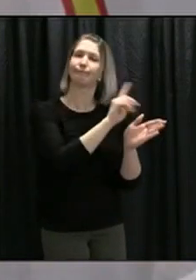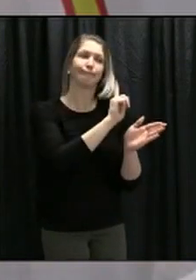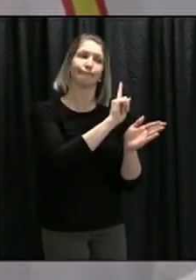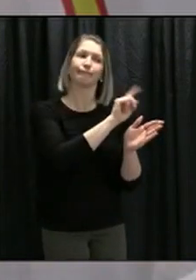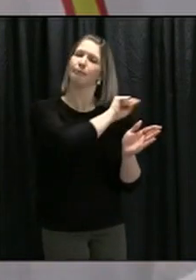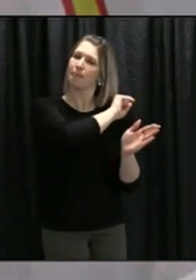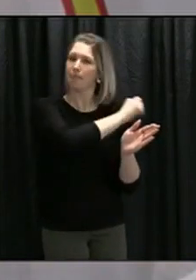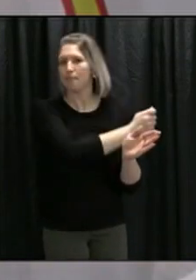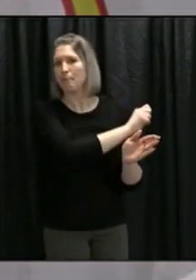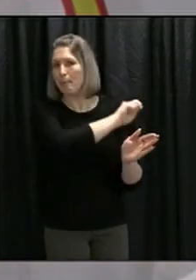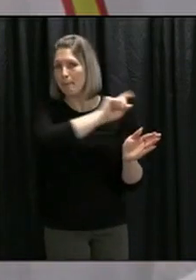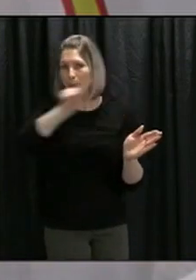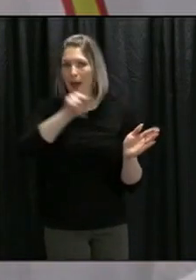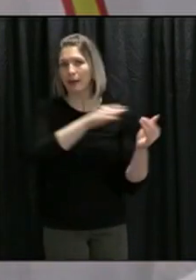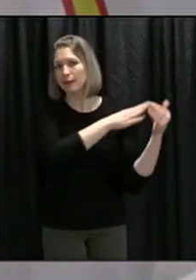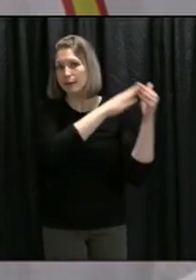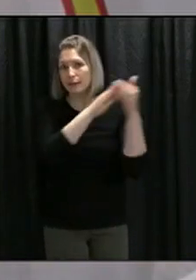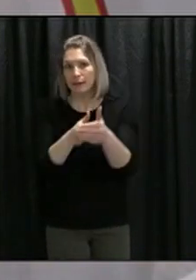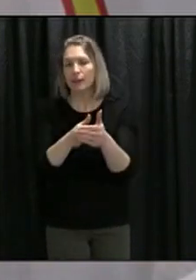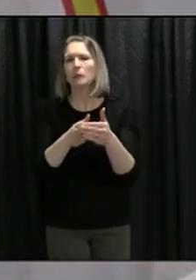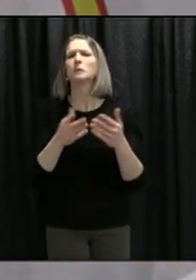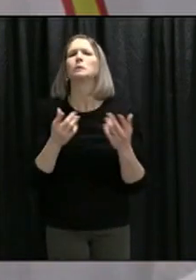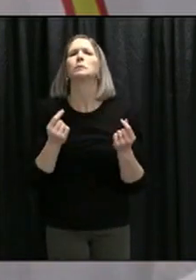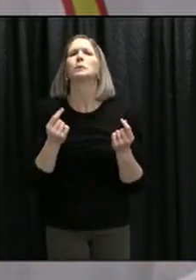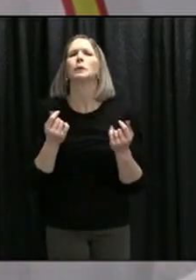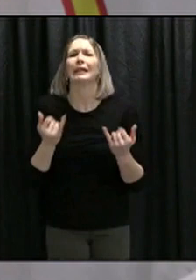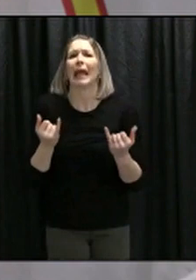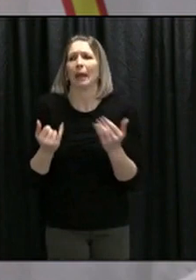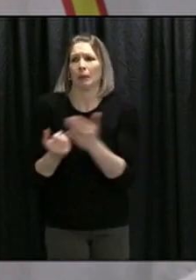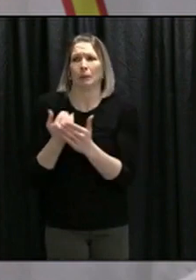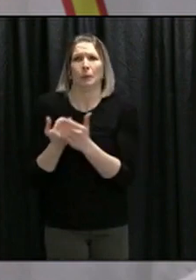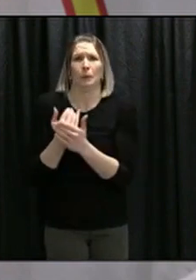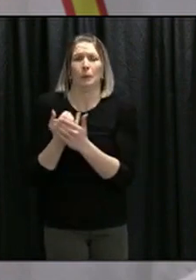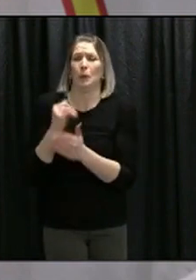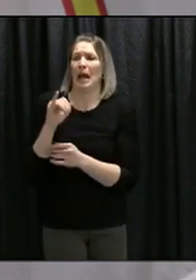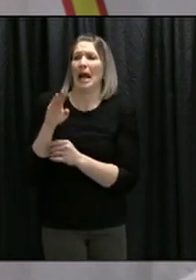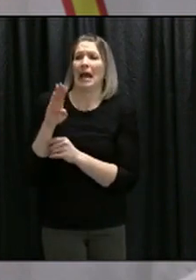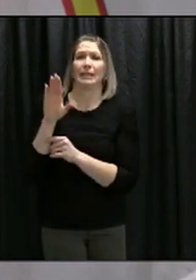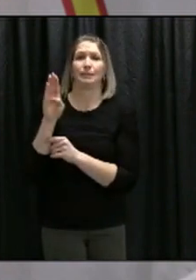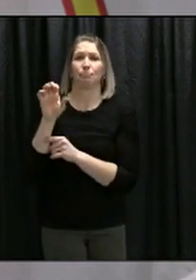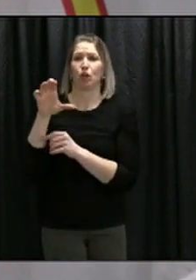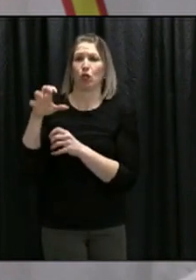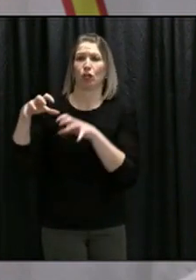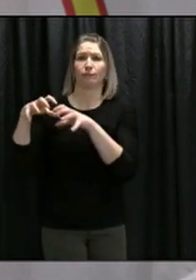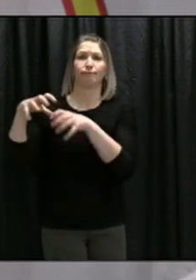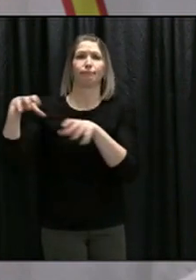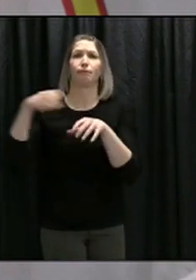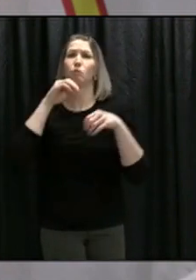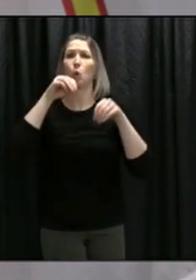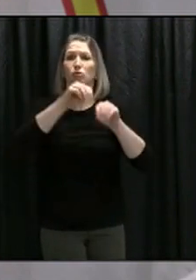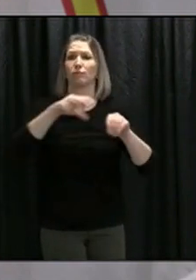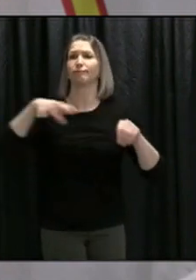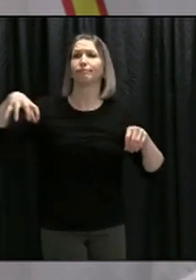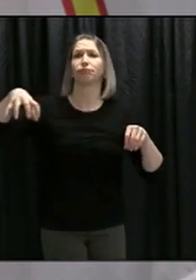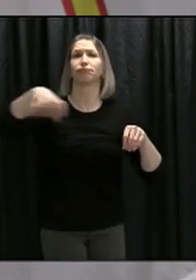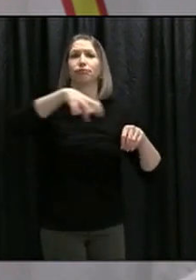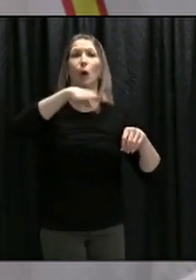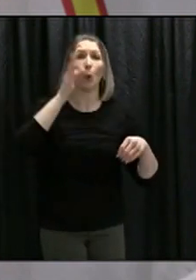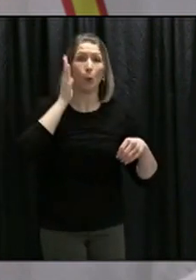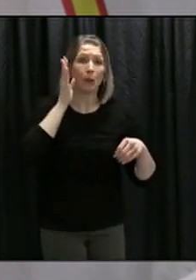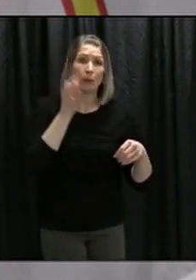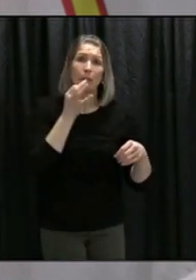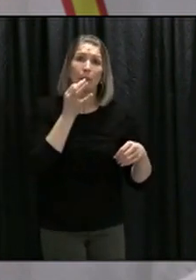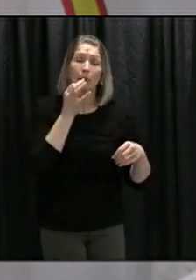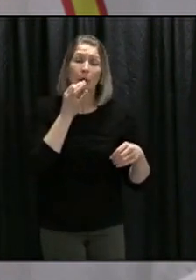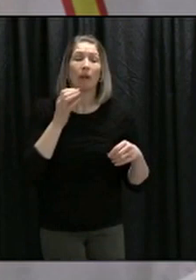guidelines that if you're coming to Newfoundland and Labrador for coming into our province, you must self-isolate. So that